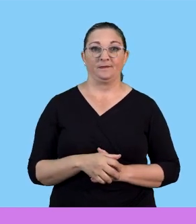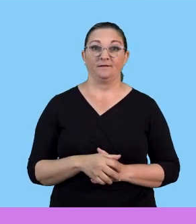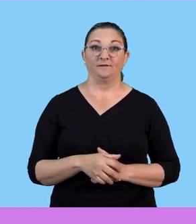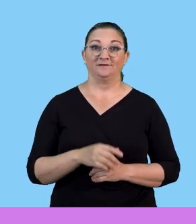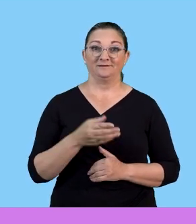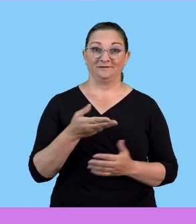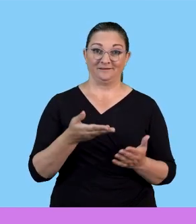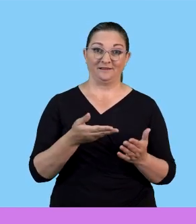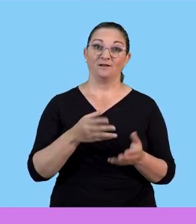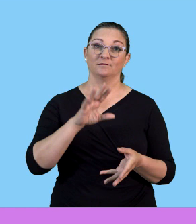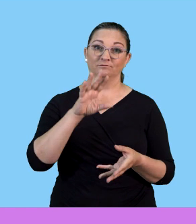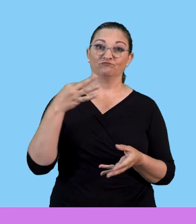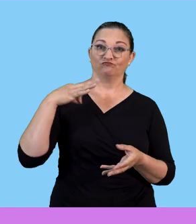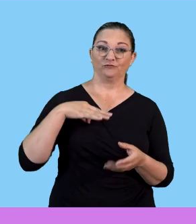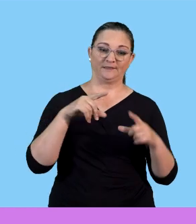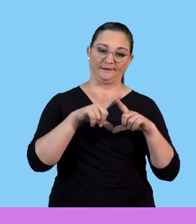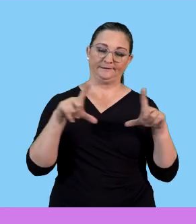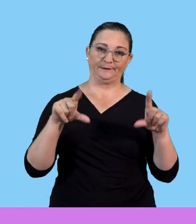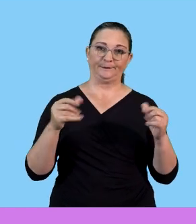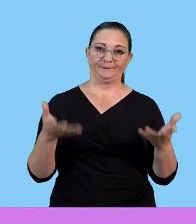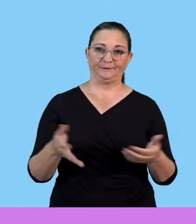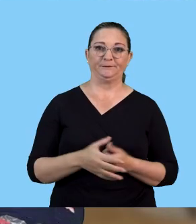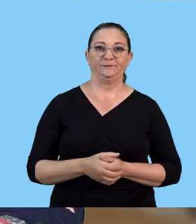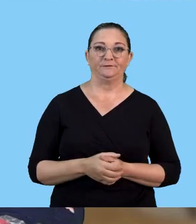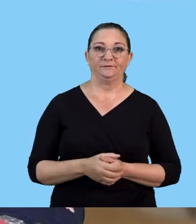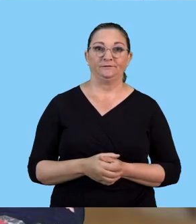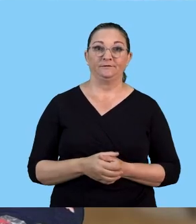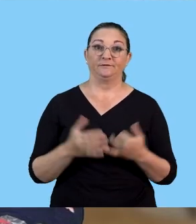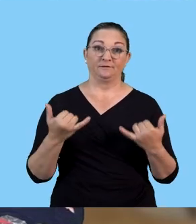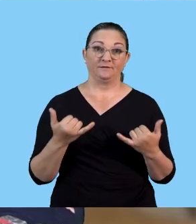13,273 Rand. That is a payslip.